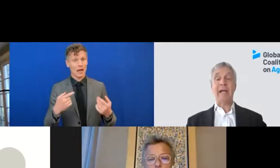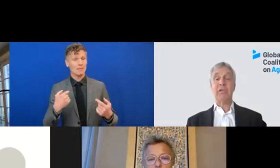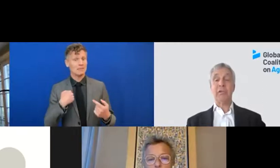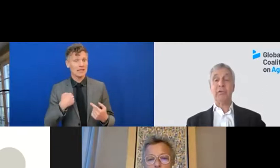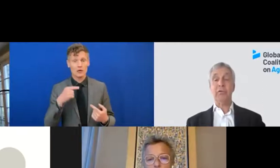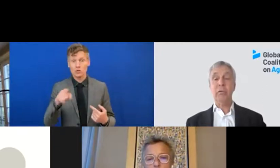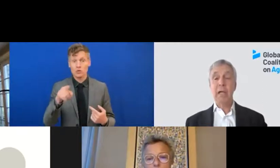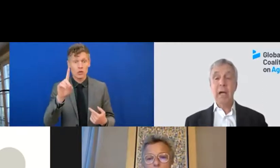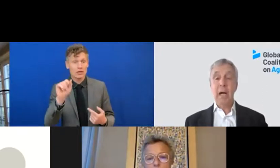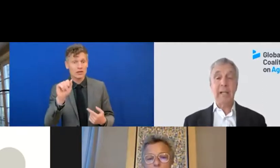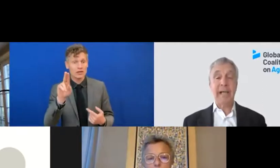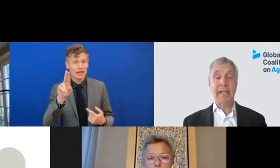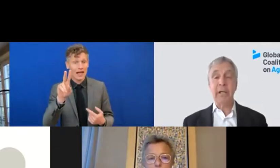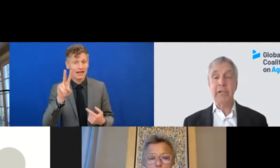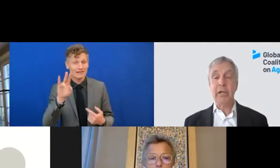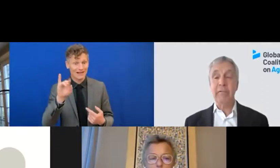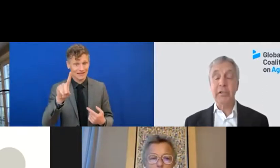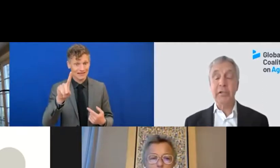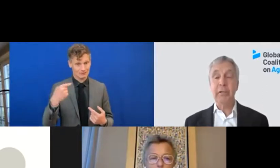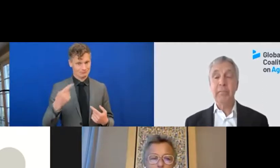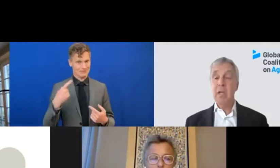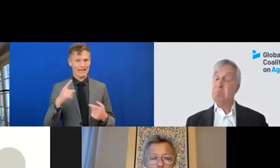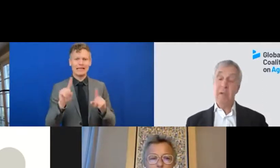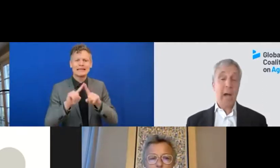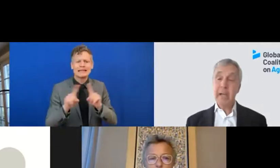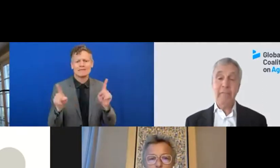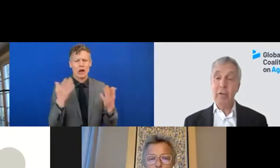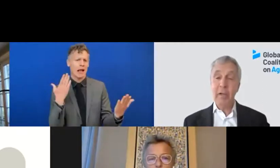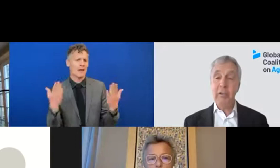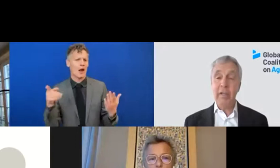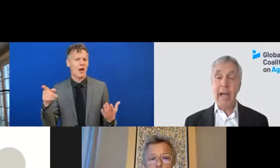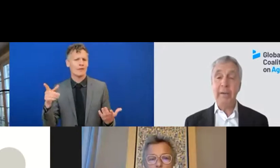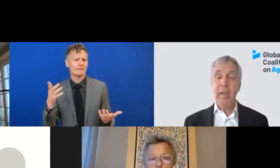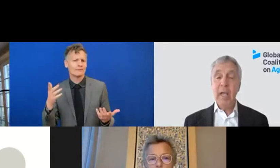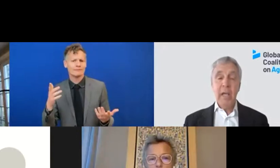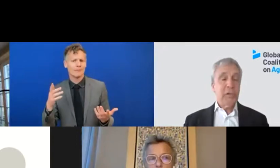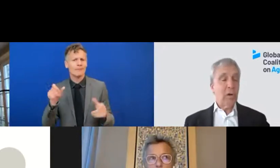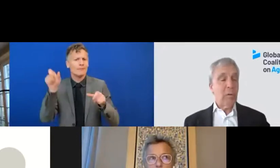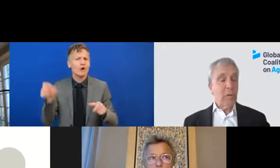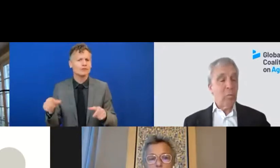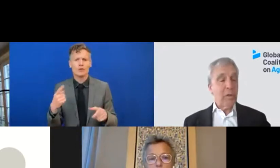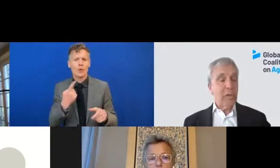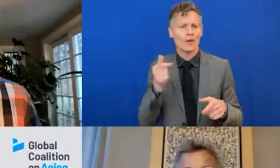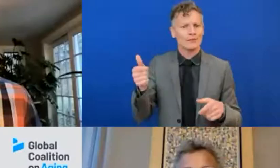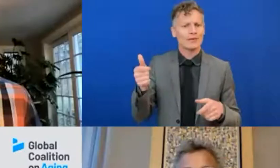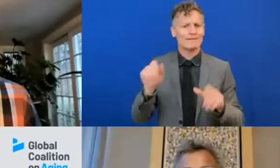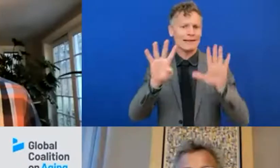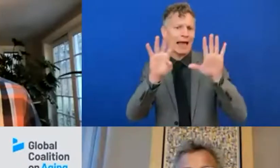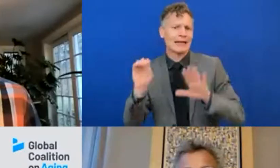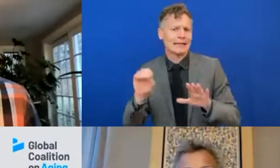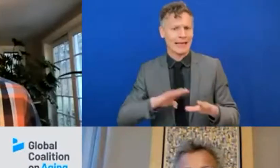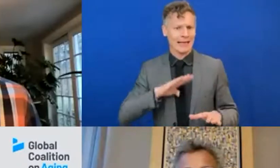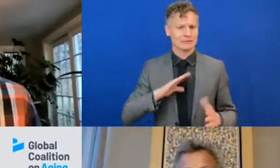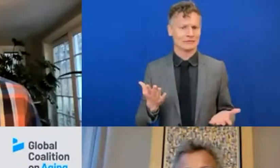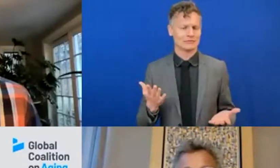have had access to technology and innovation, but might very well do that. So we should think about the